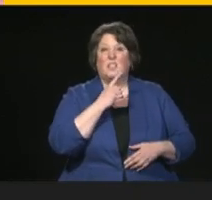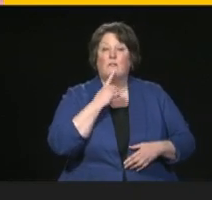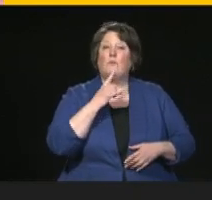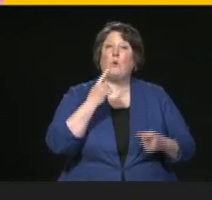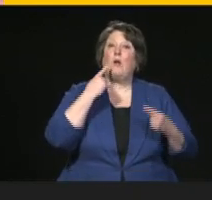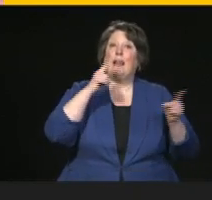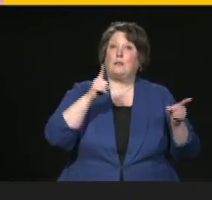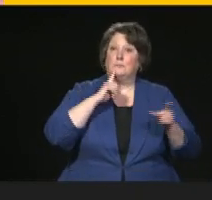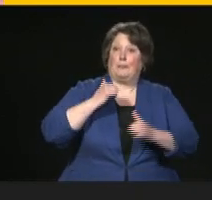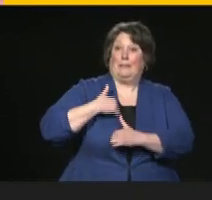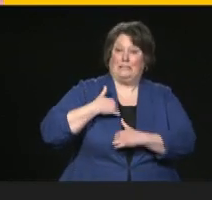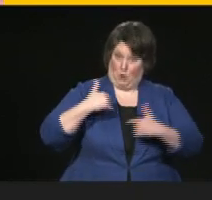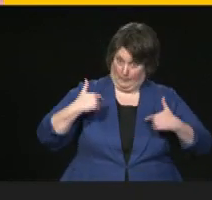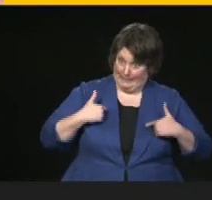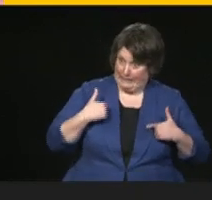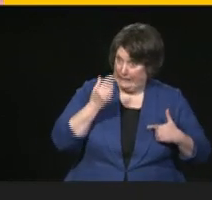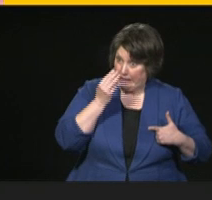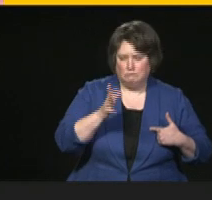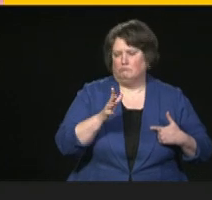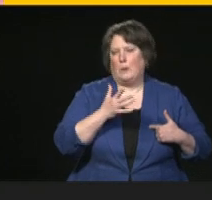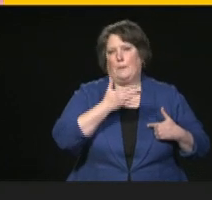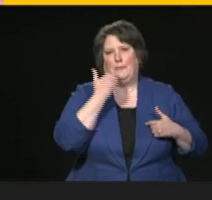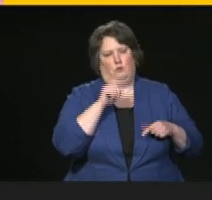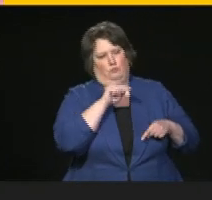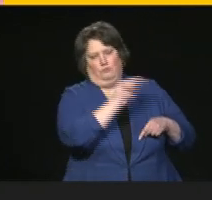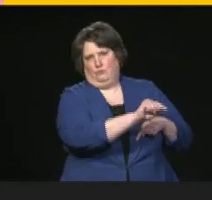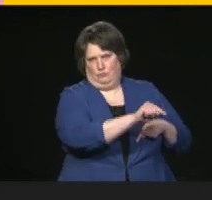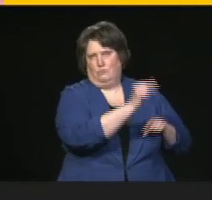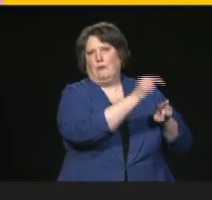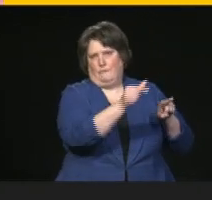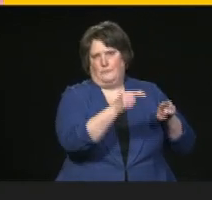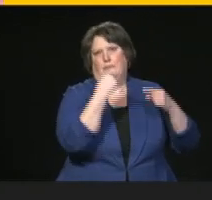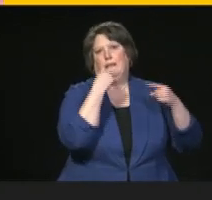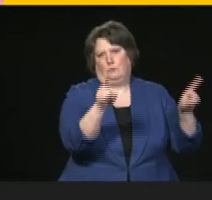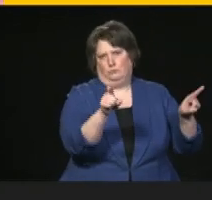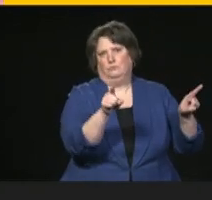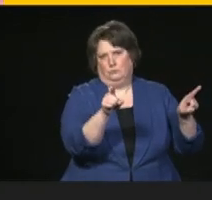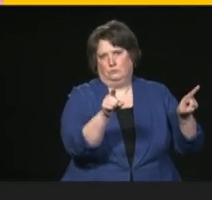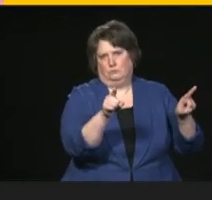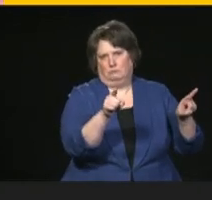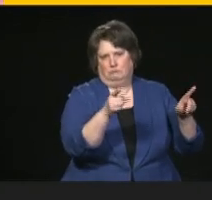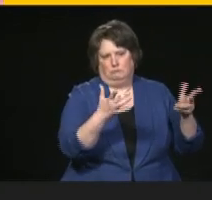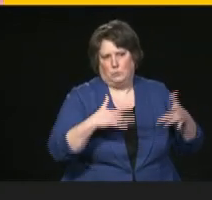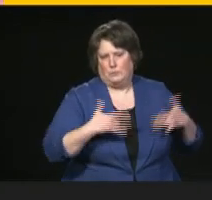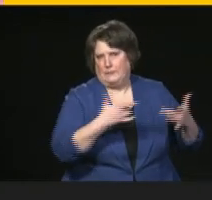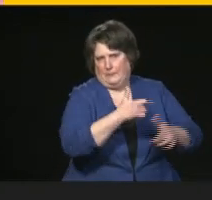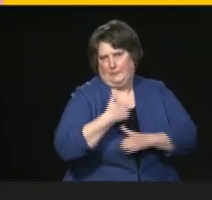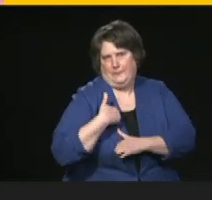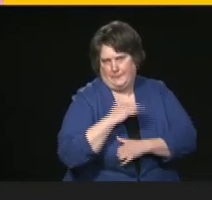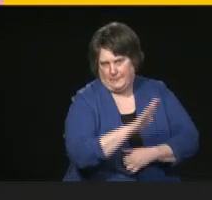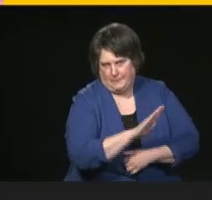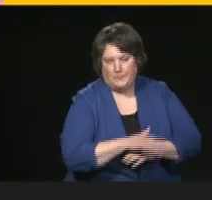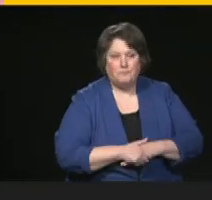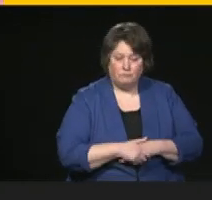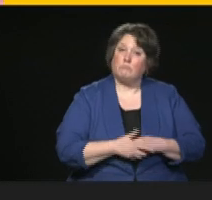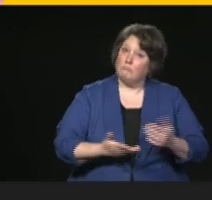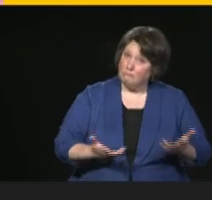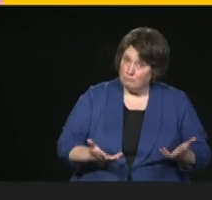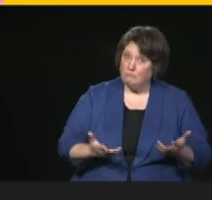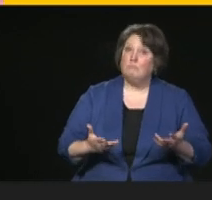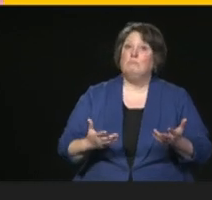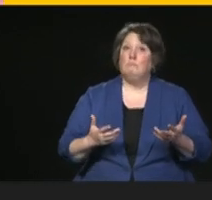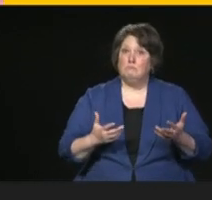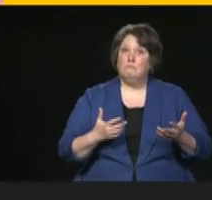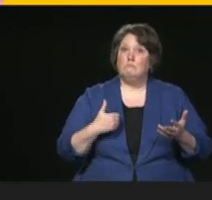position. Having said that, we have continued our discussions very